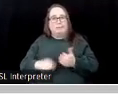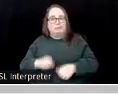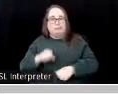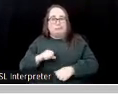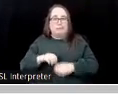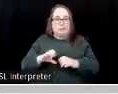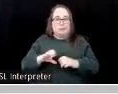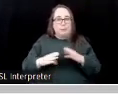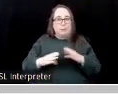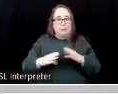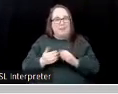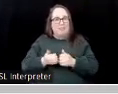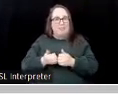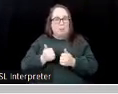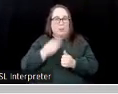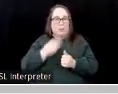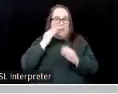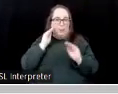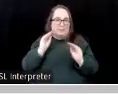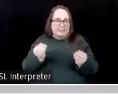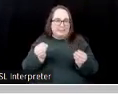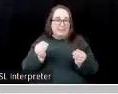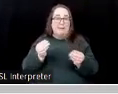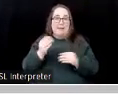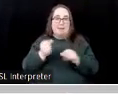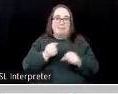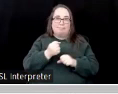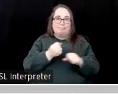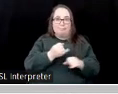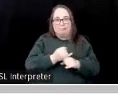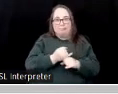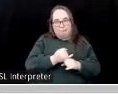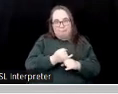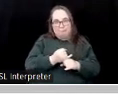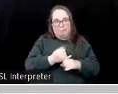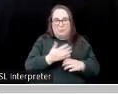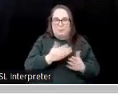avoid homelessness and costly institutional care.